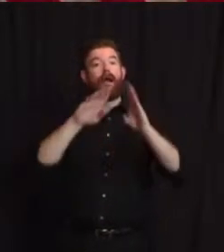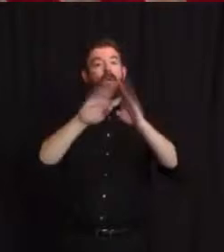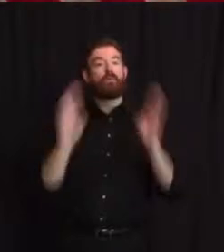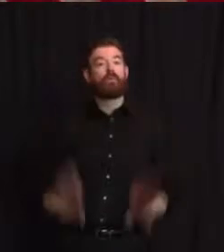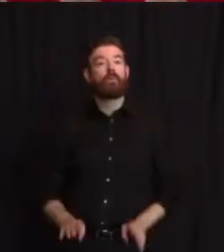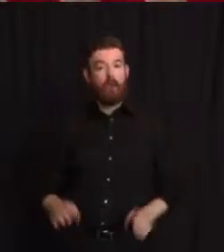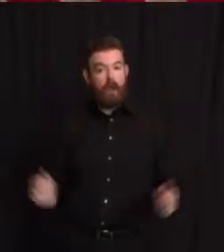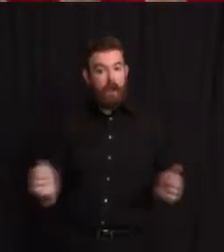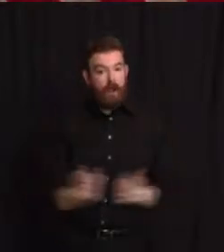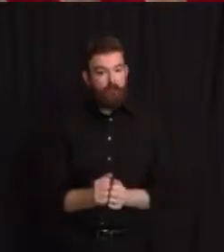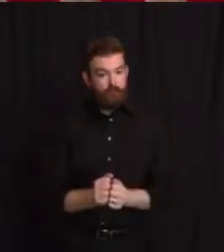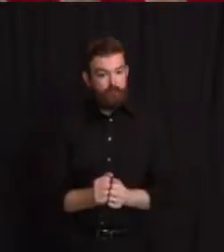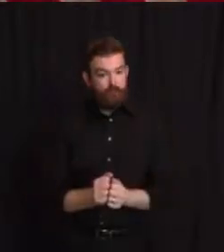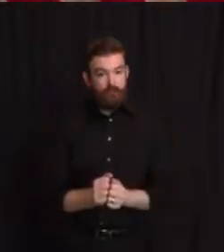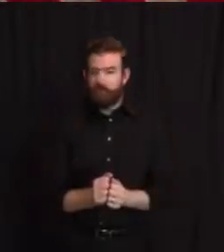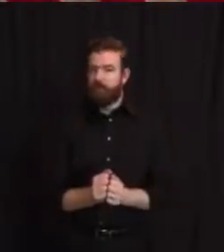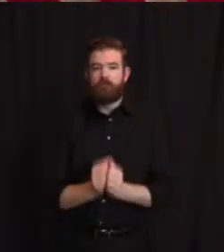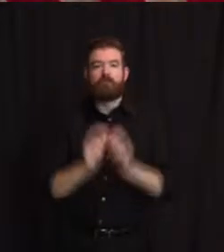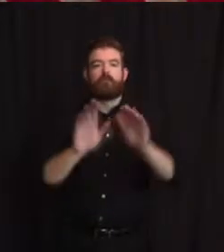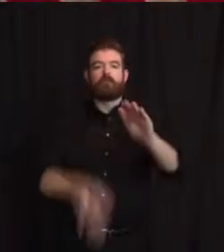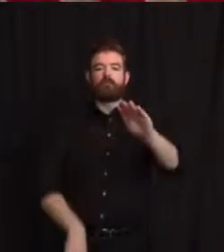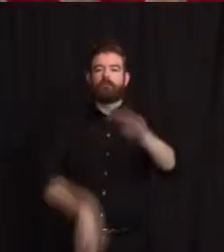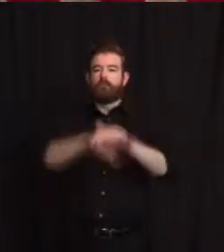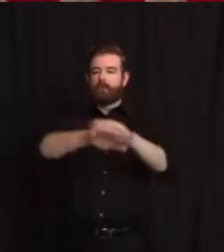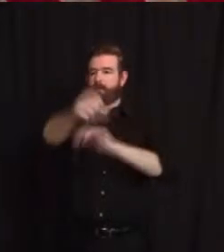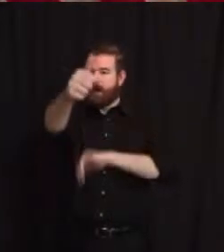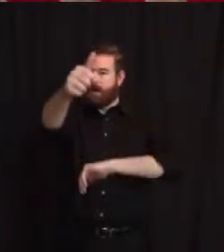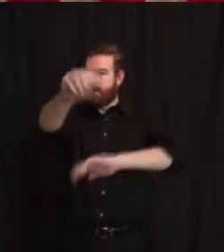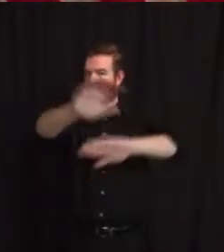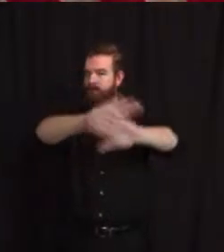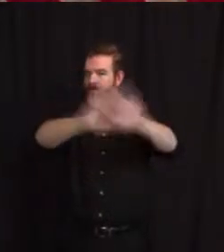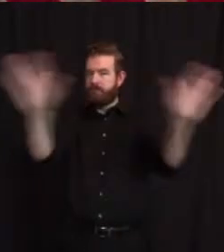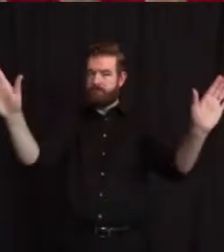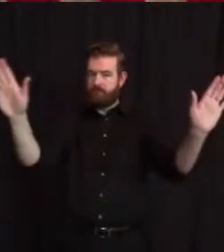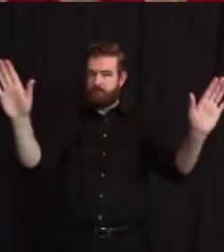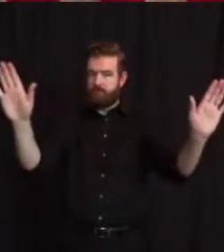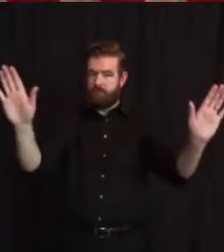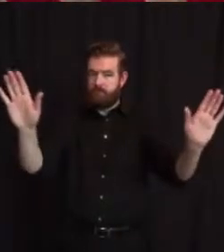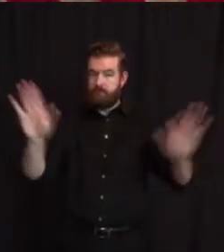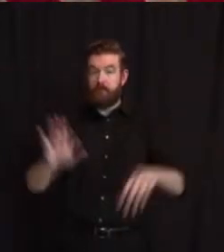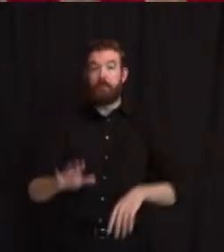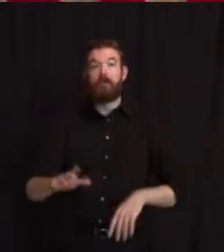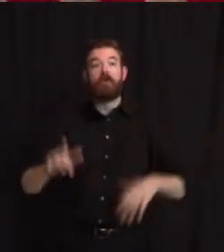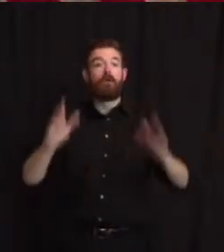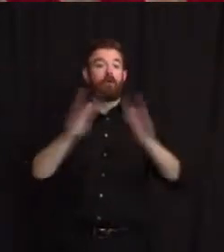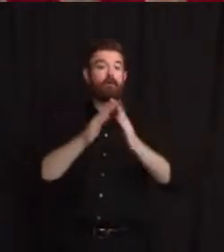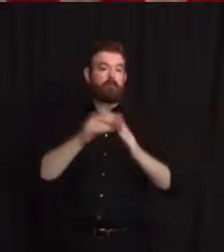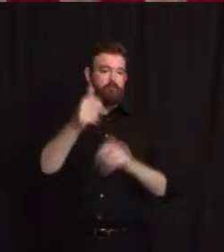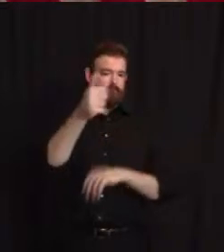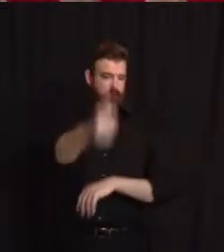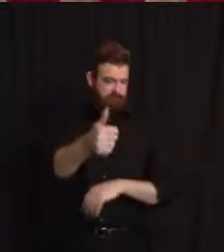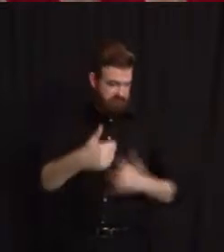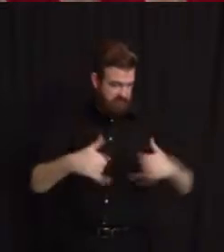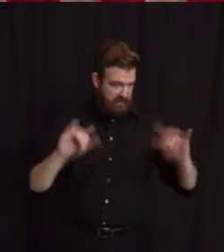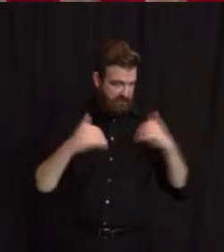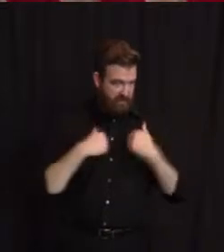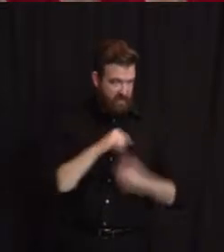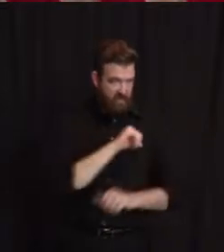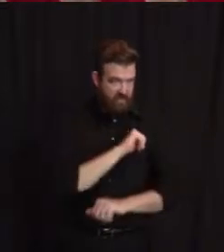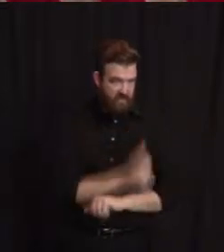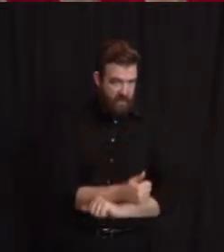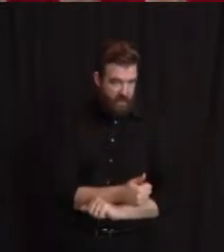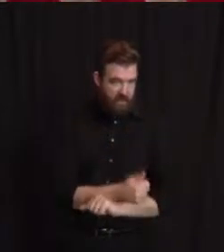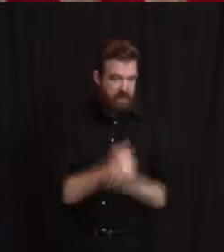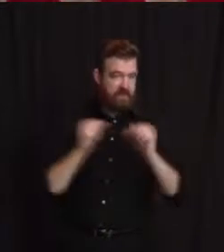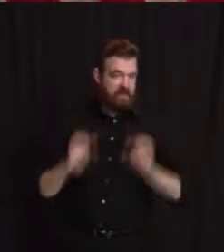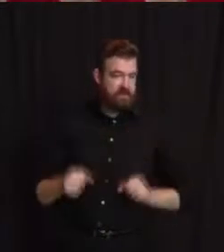the 10-person limit indoors still applies. Obviously, towns themselves still have the authority to make